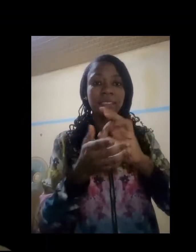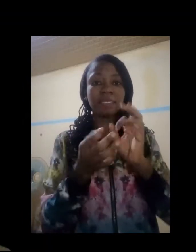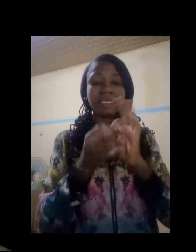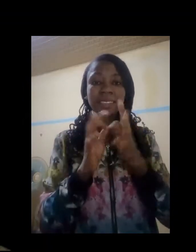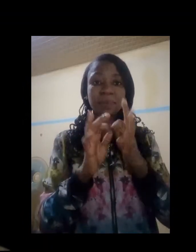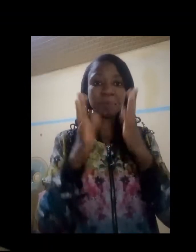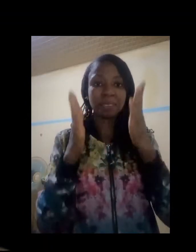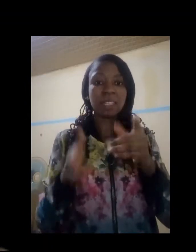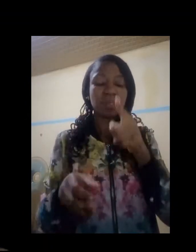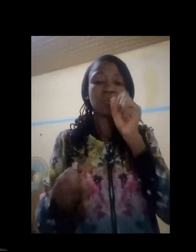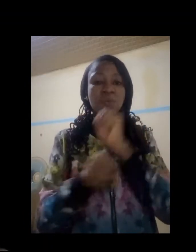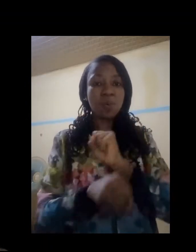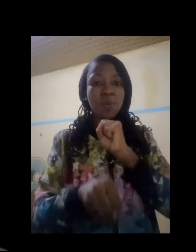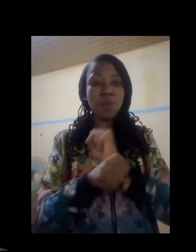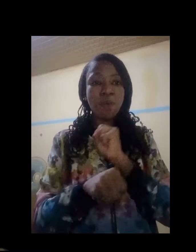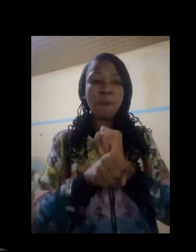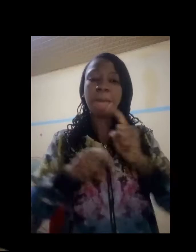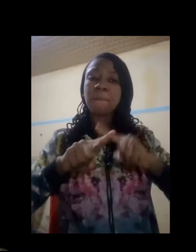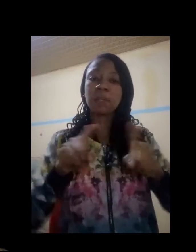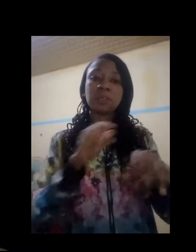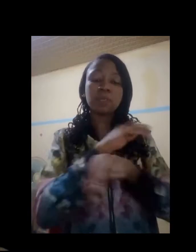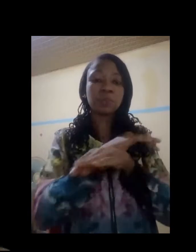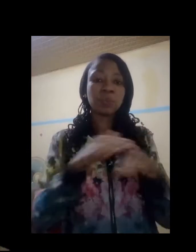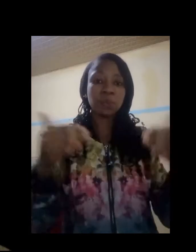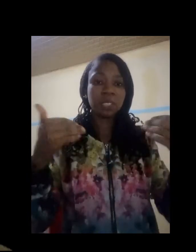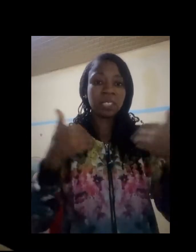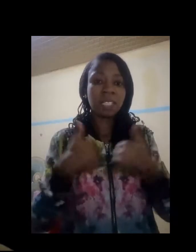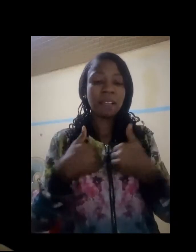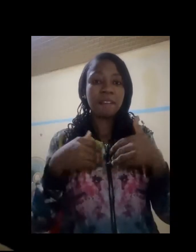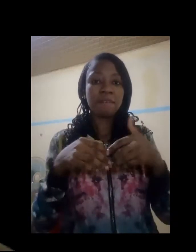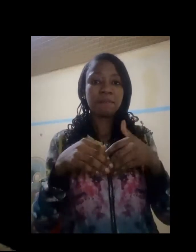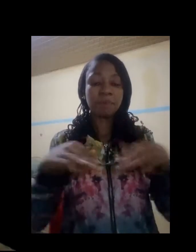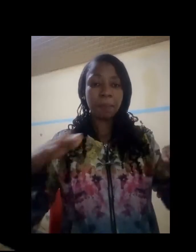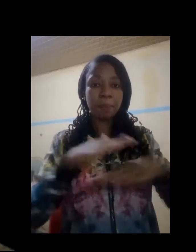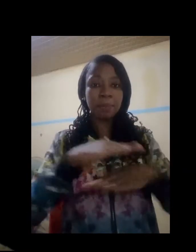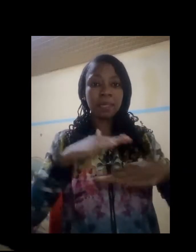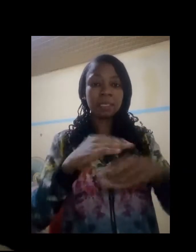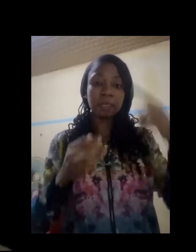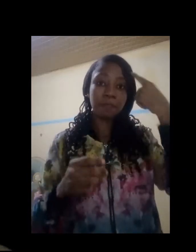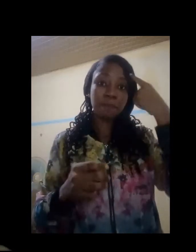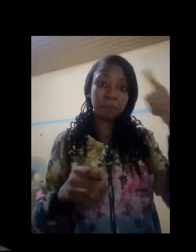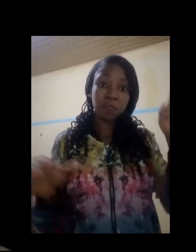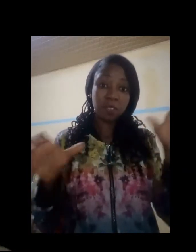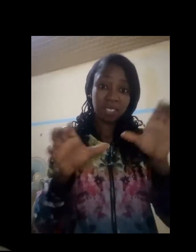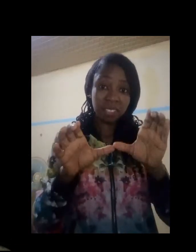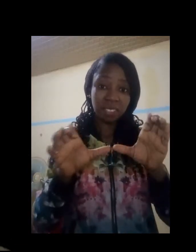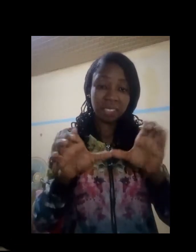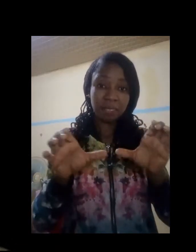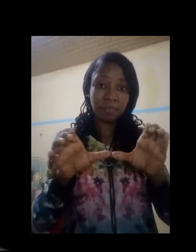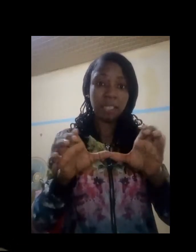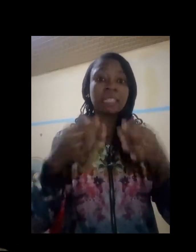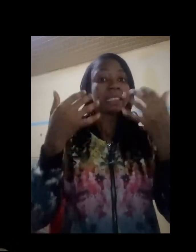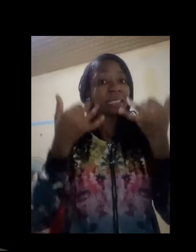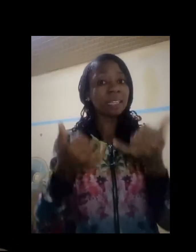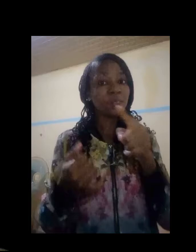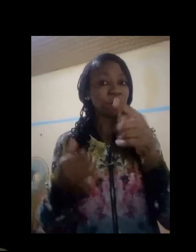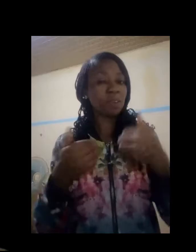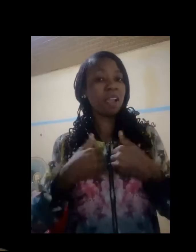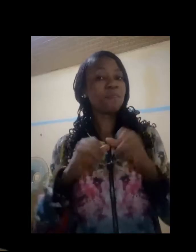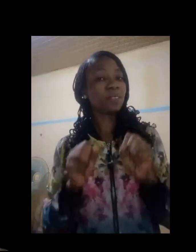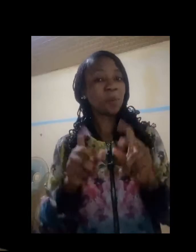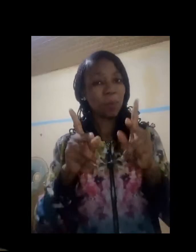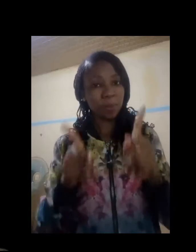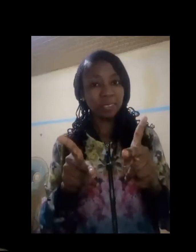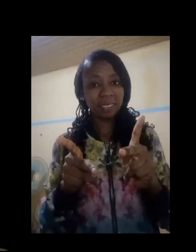the field, you have been interpreting, but you do not have the basic training for certification, the opportunity